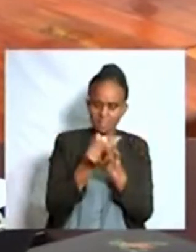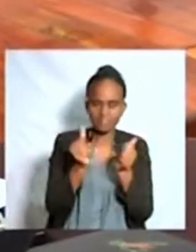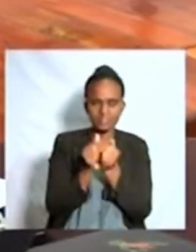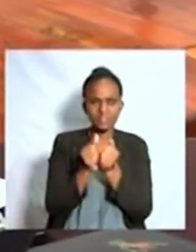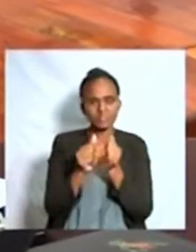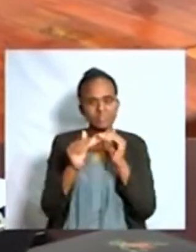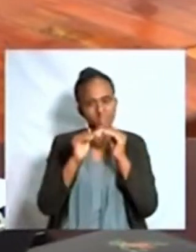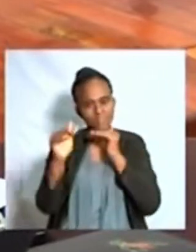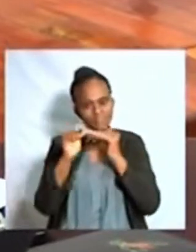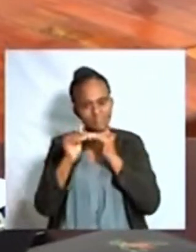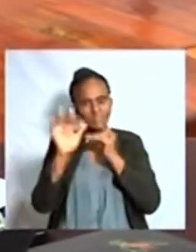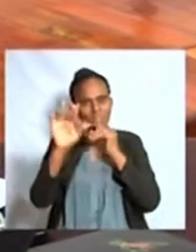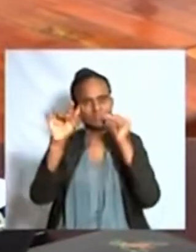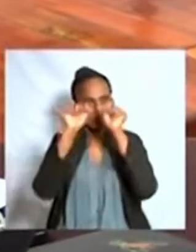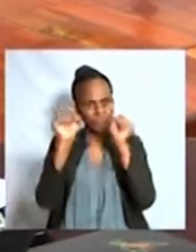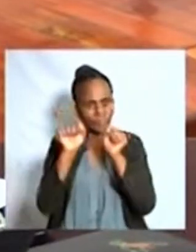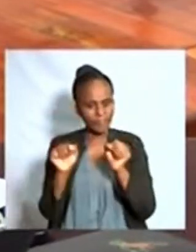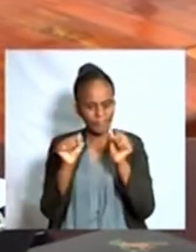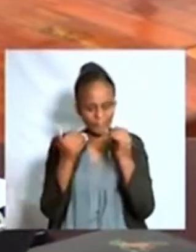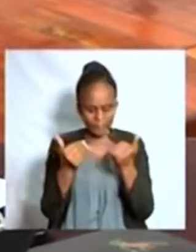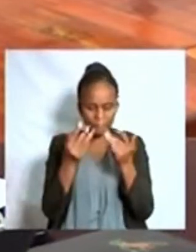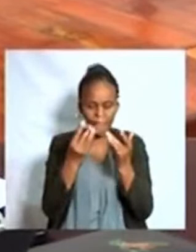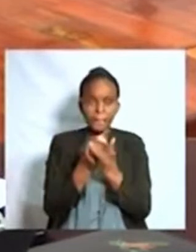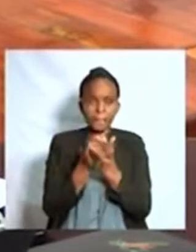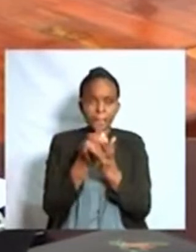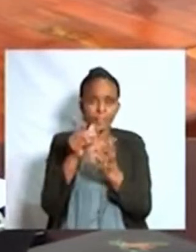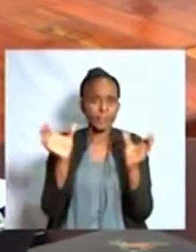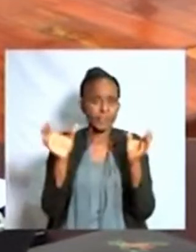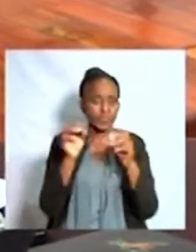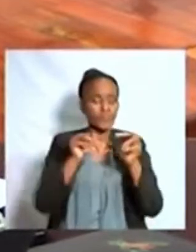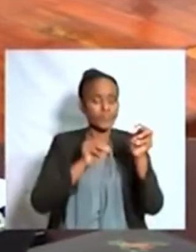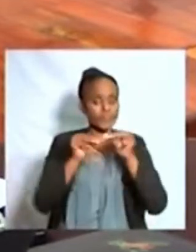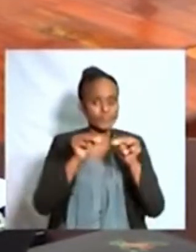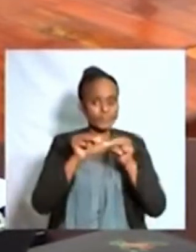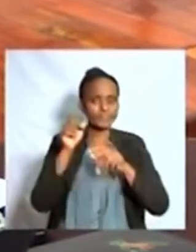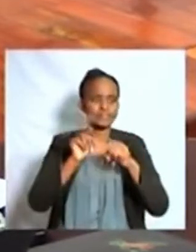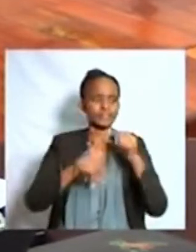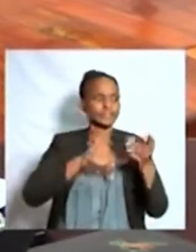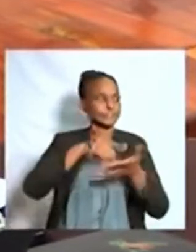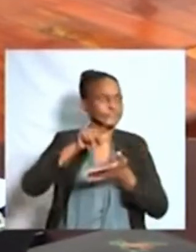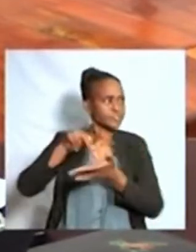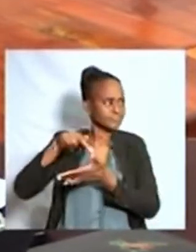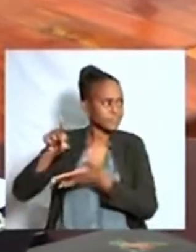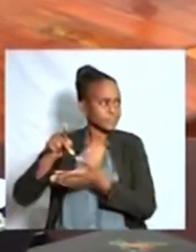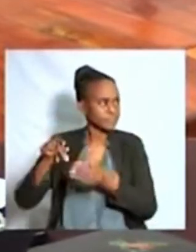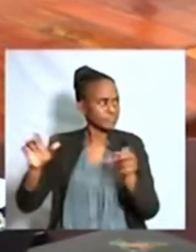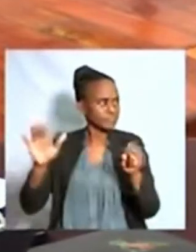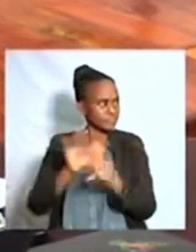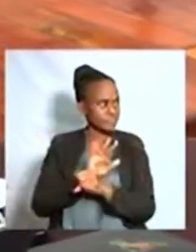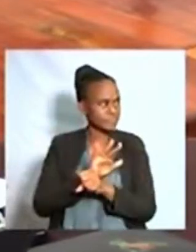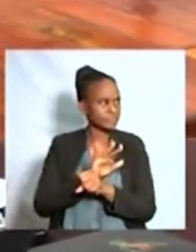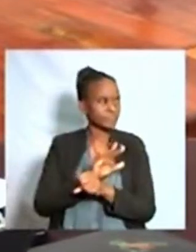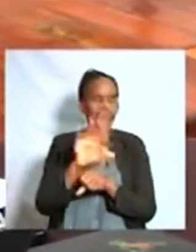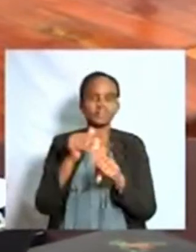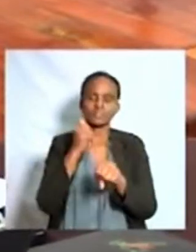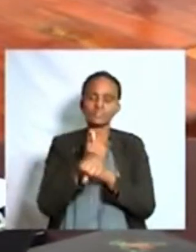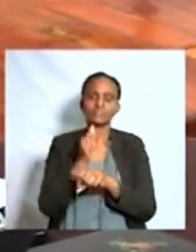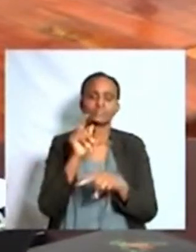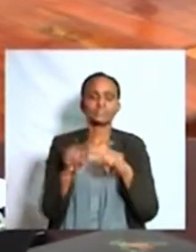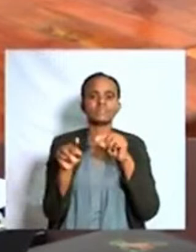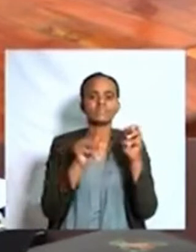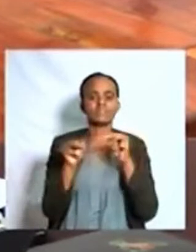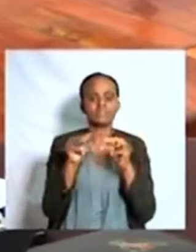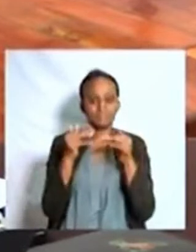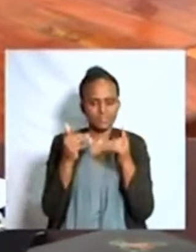establishment. Considering the level of the current income, Council cannot manage to pay at a full establishment.